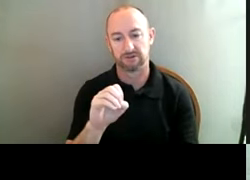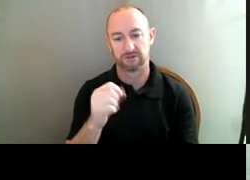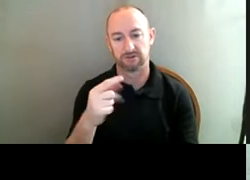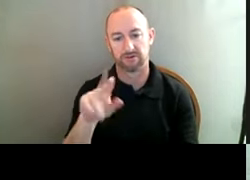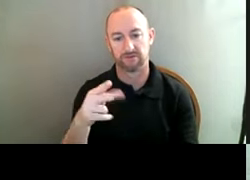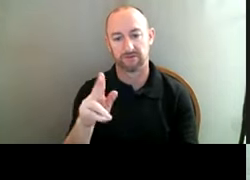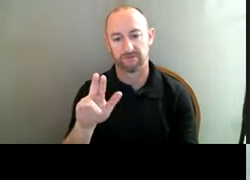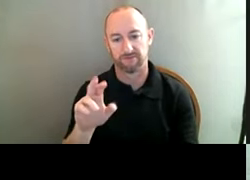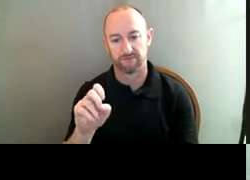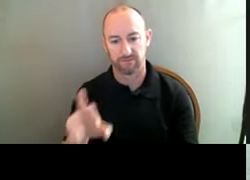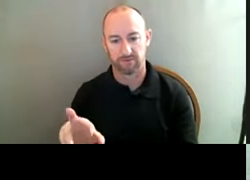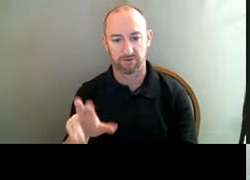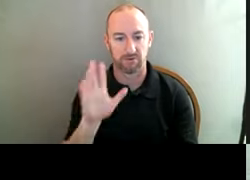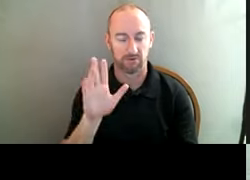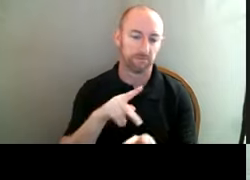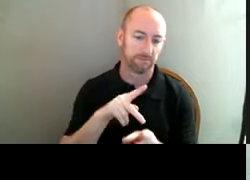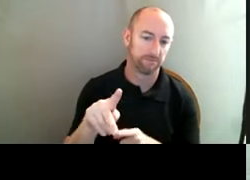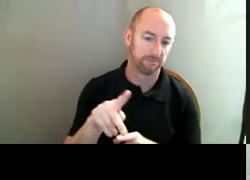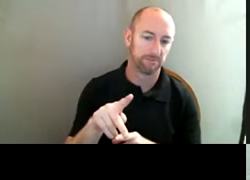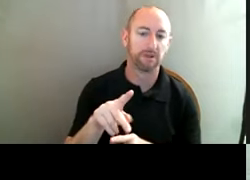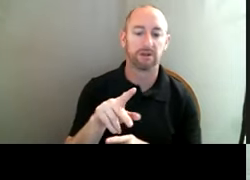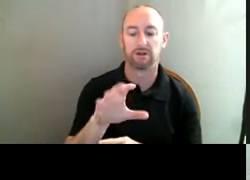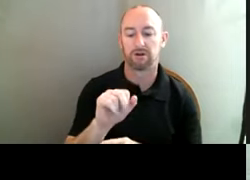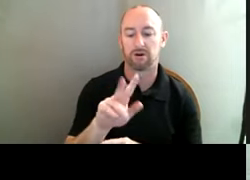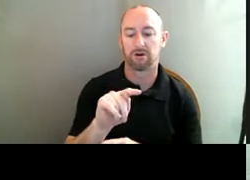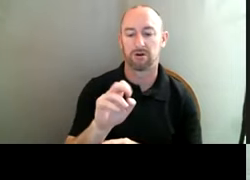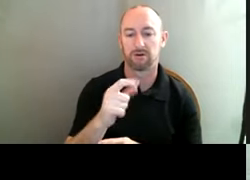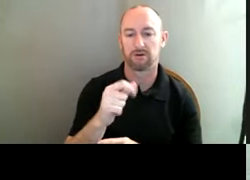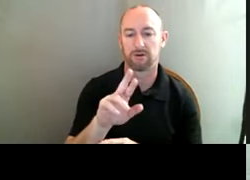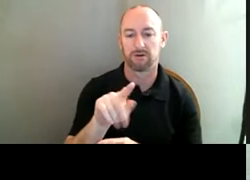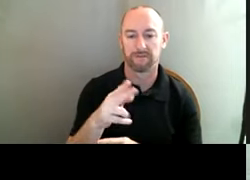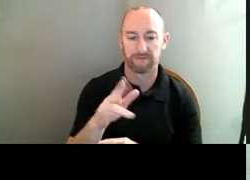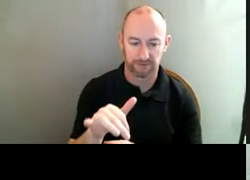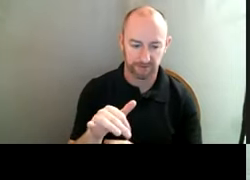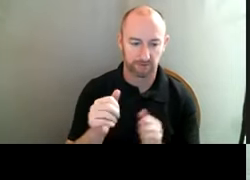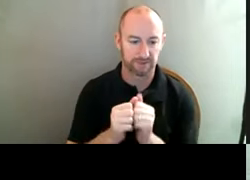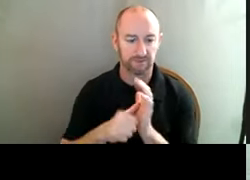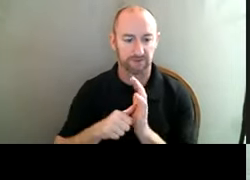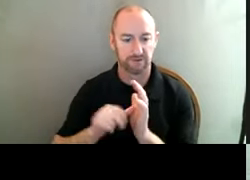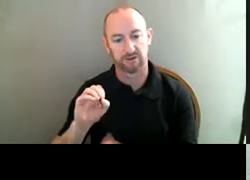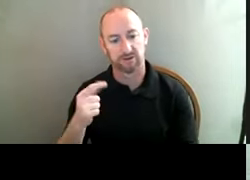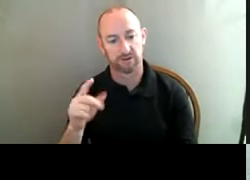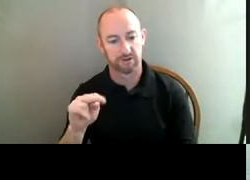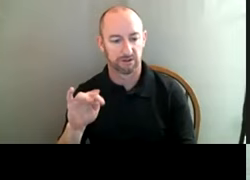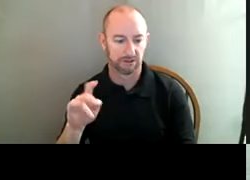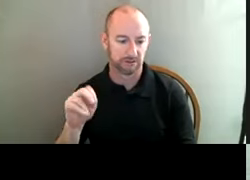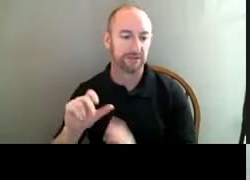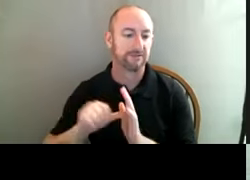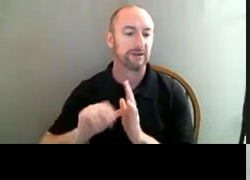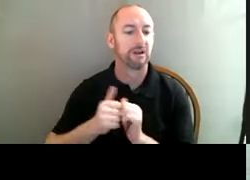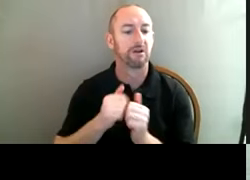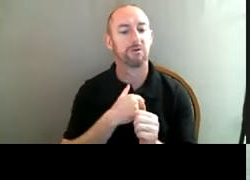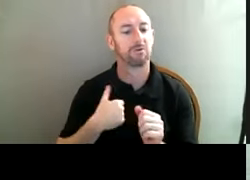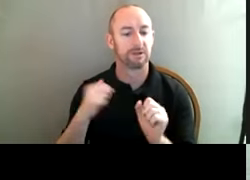in cartography, with an emphasis on cognition, and her work emphasizes ways that we can